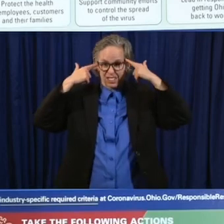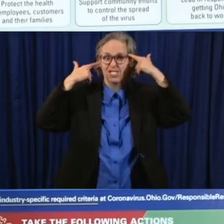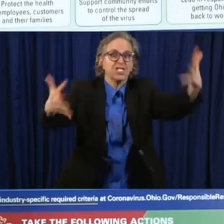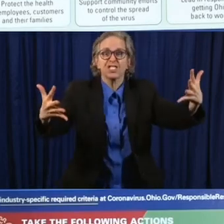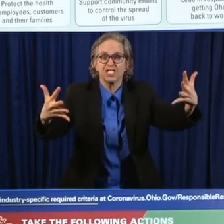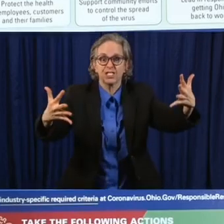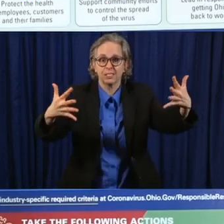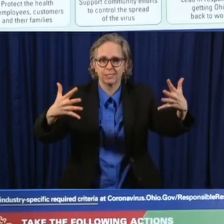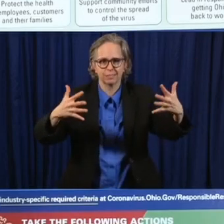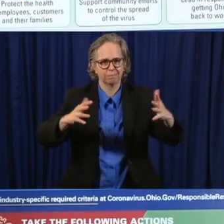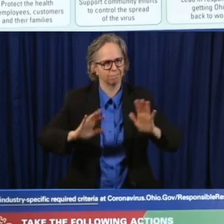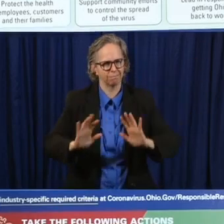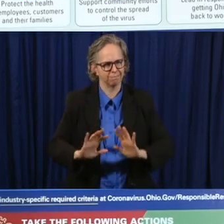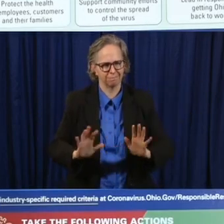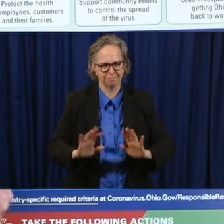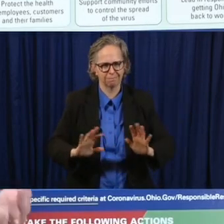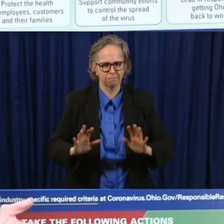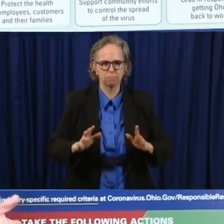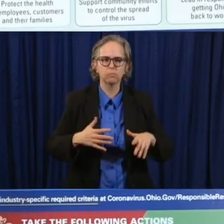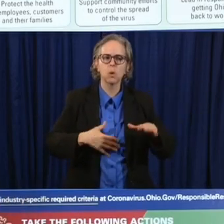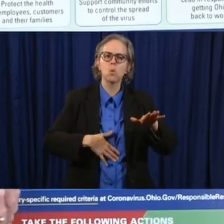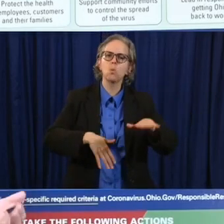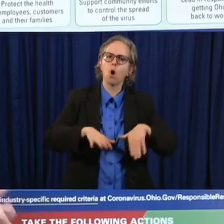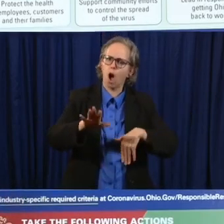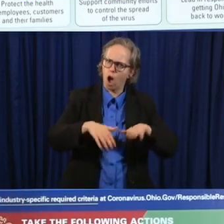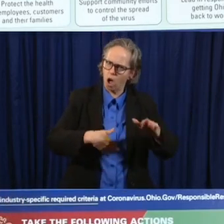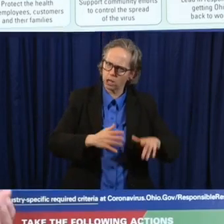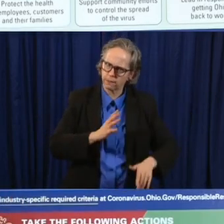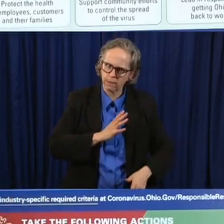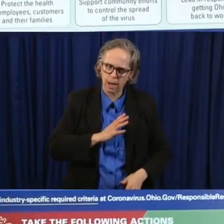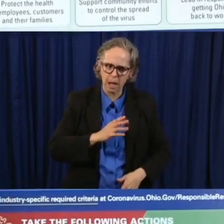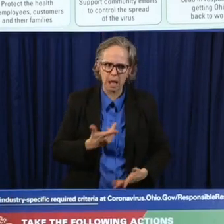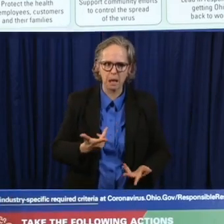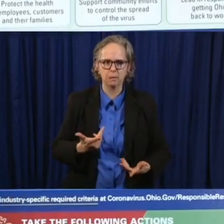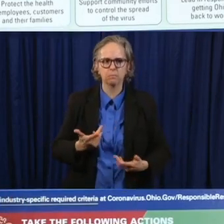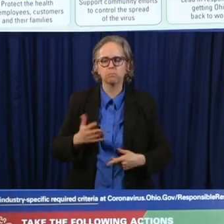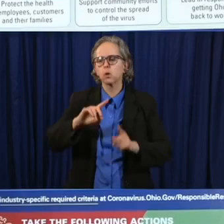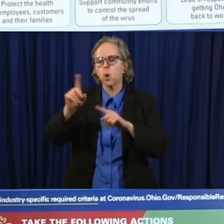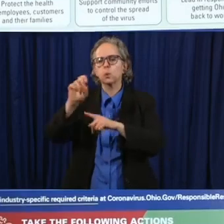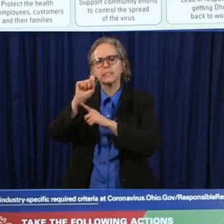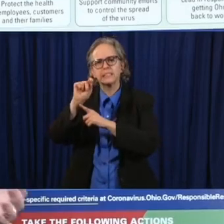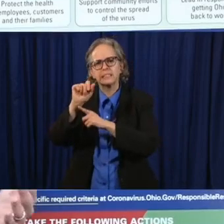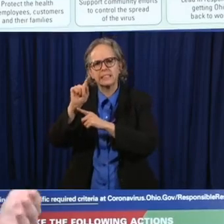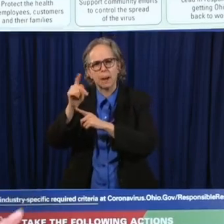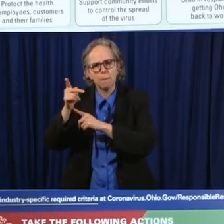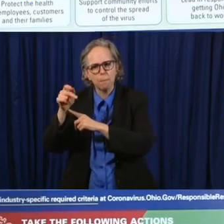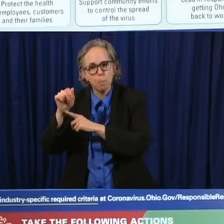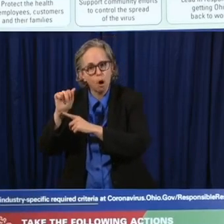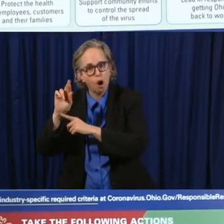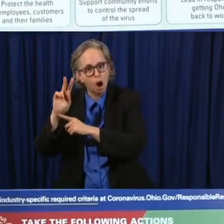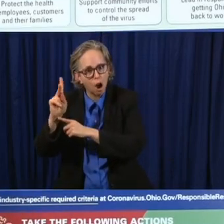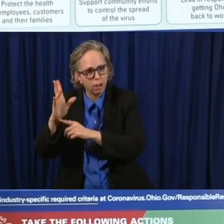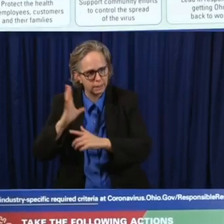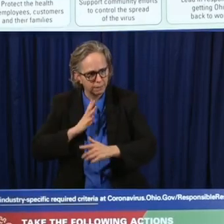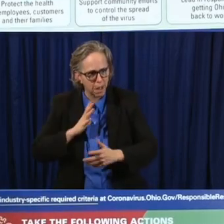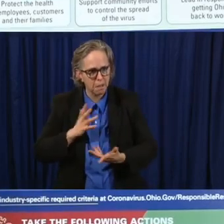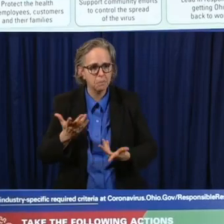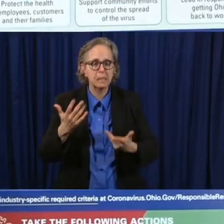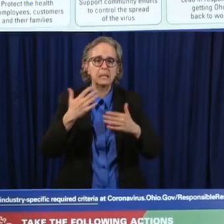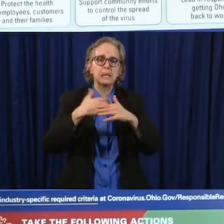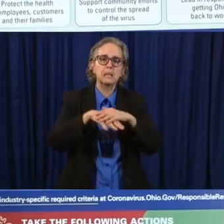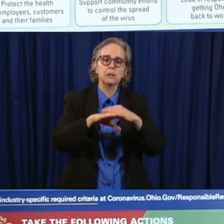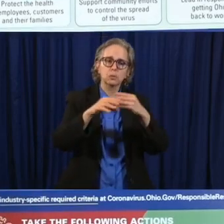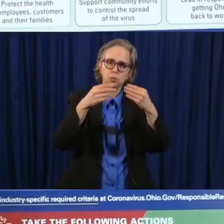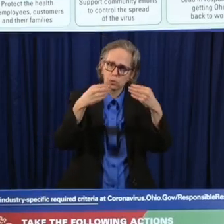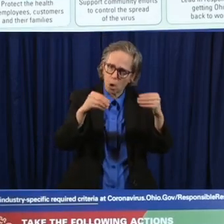great. In the past, they've been able to go to a grocery store. They've been able to go to a pharmacy. Now they might go to some other retail, but